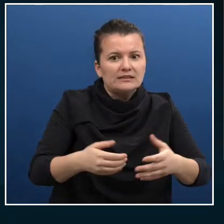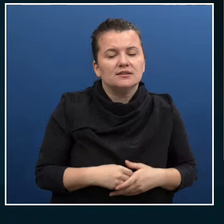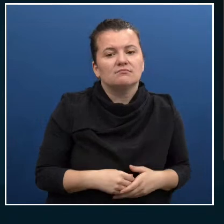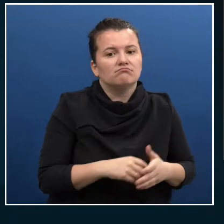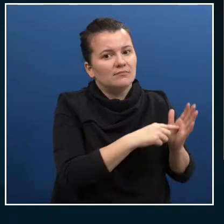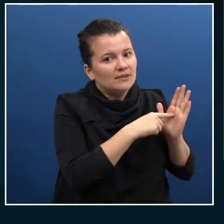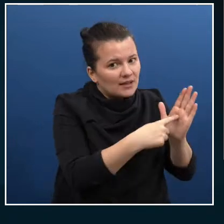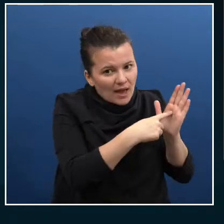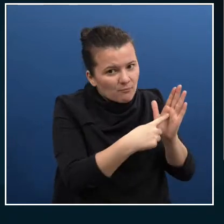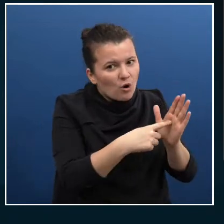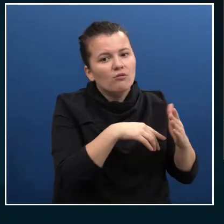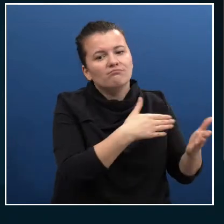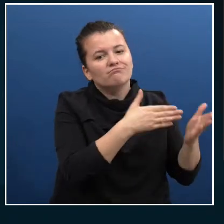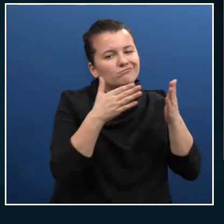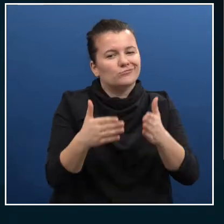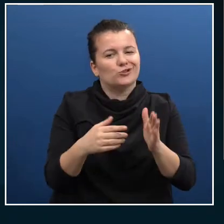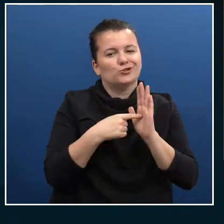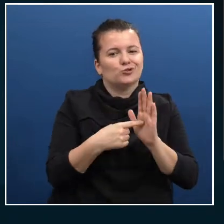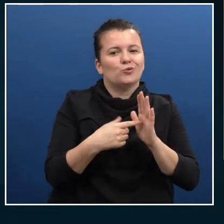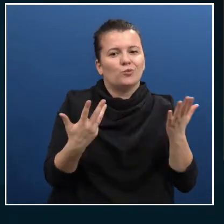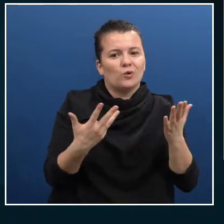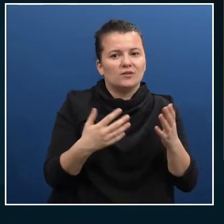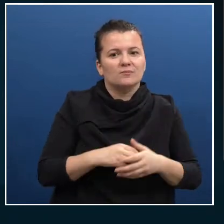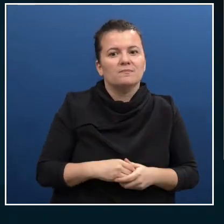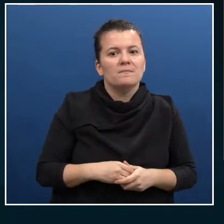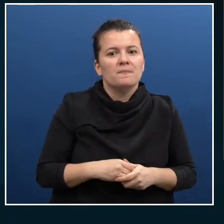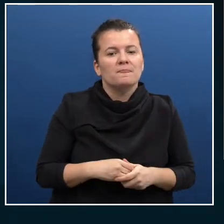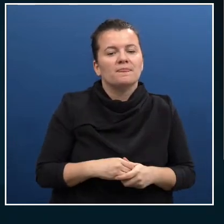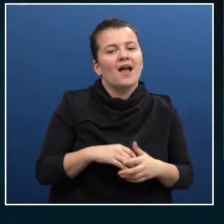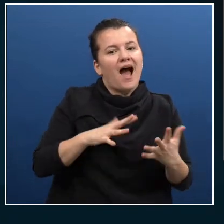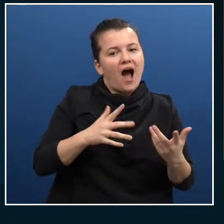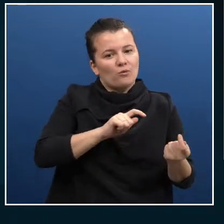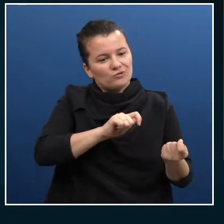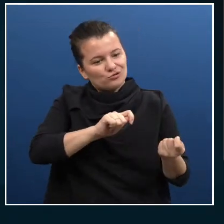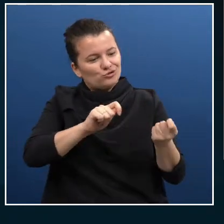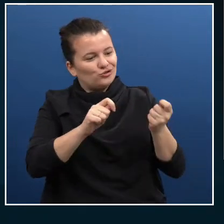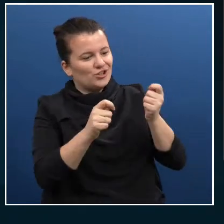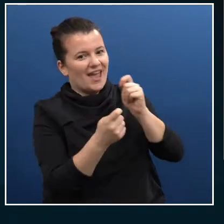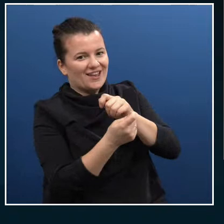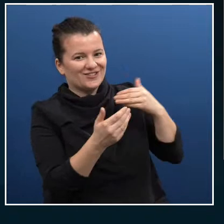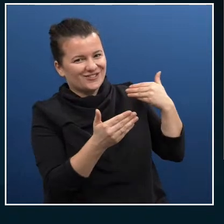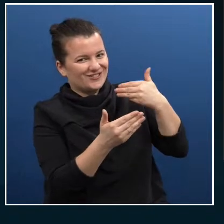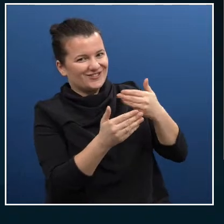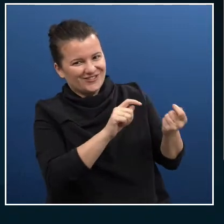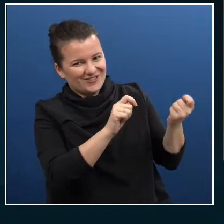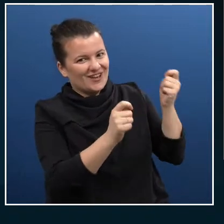do a change and how that looks.